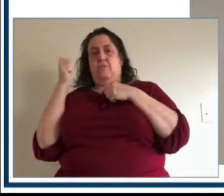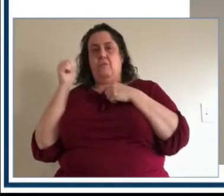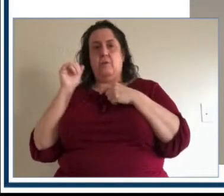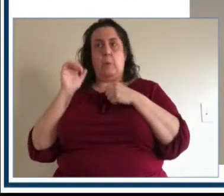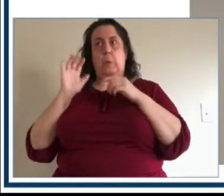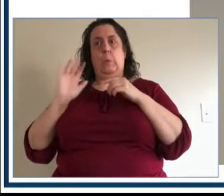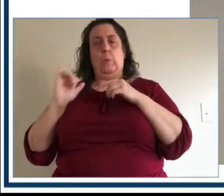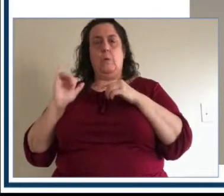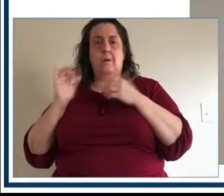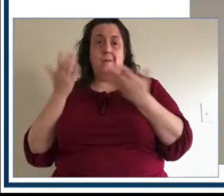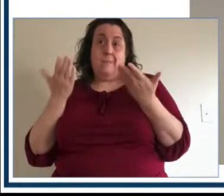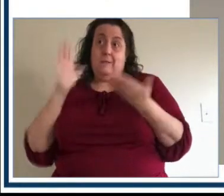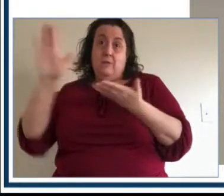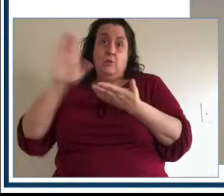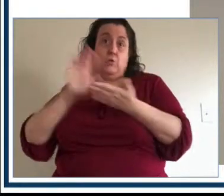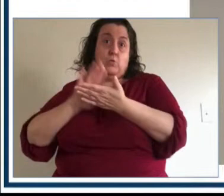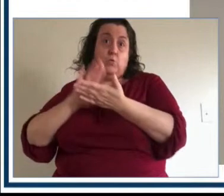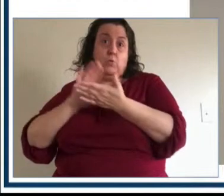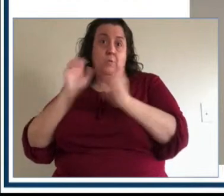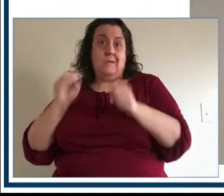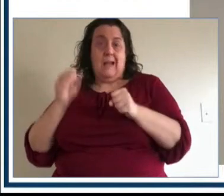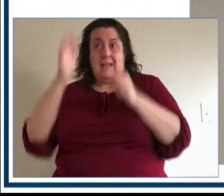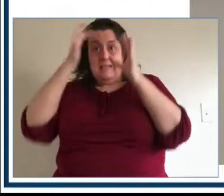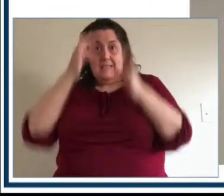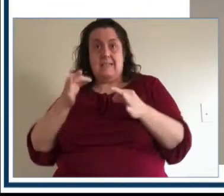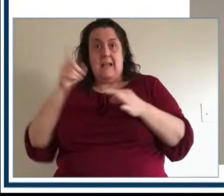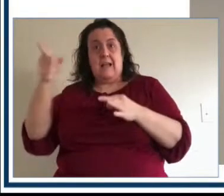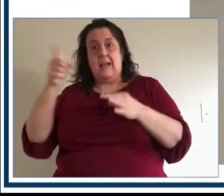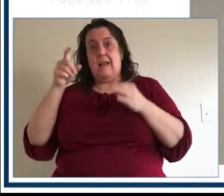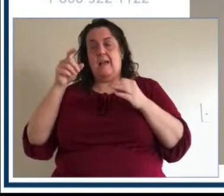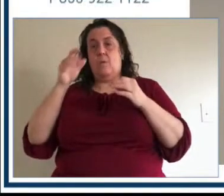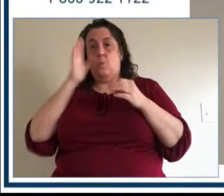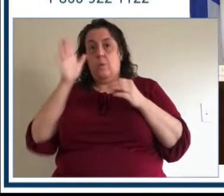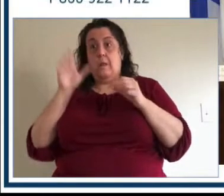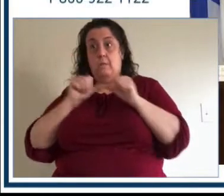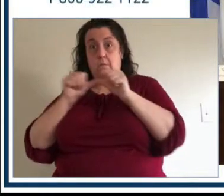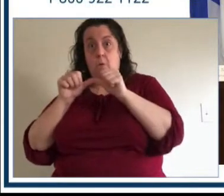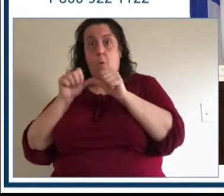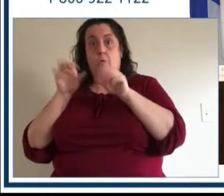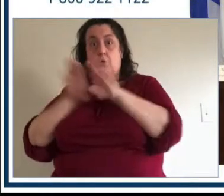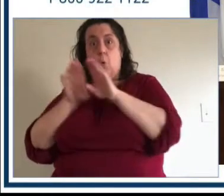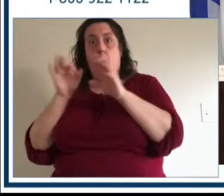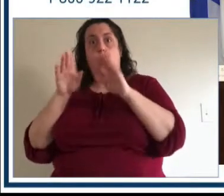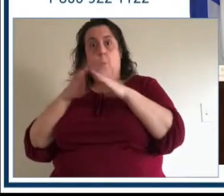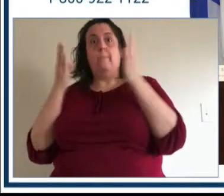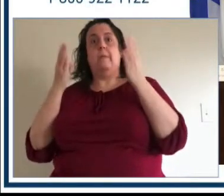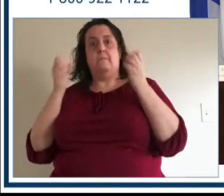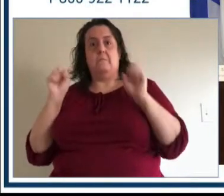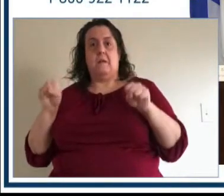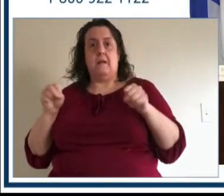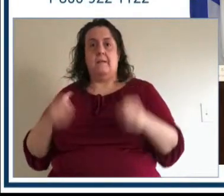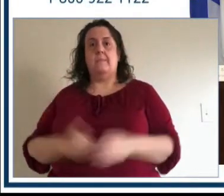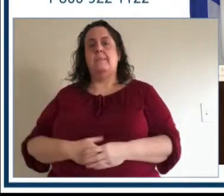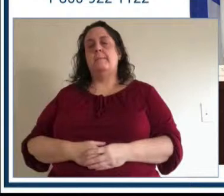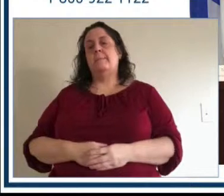then may use to make their decision on whether they open the school or not. Next, we'll go to Pat Healy with the Laker. Go ahead,